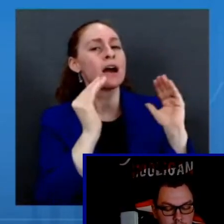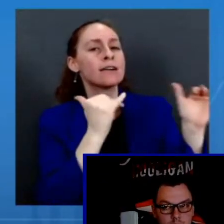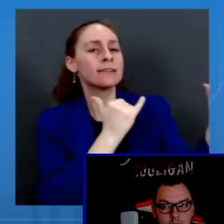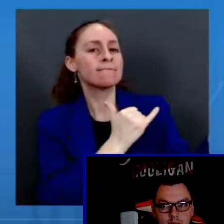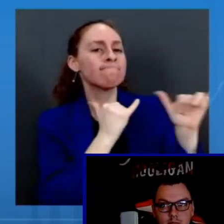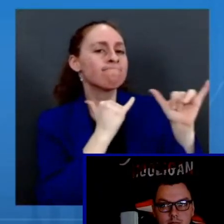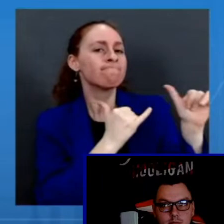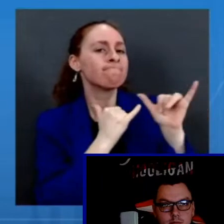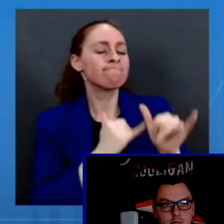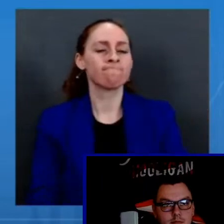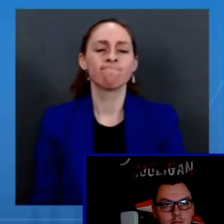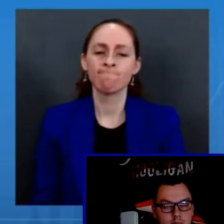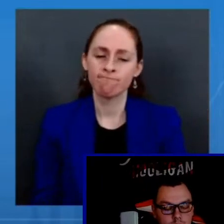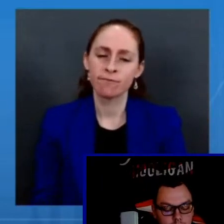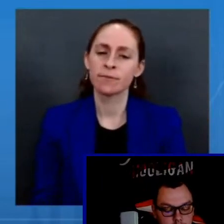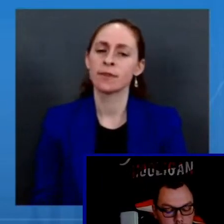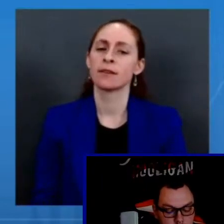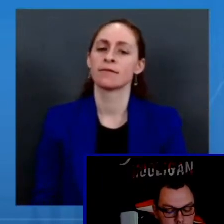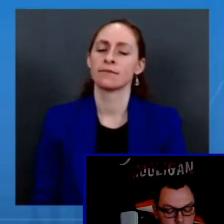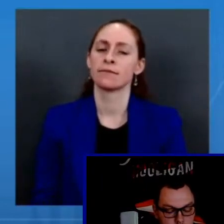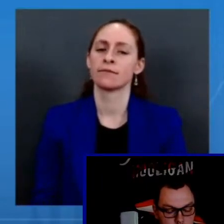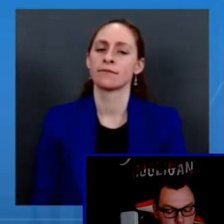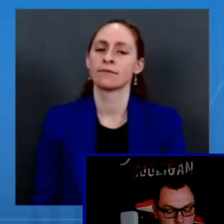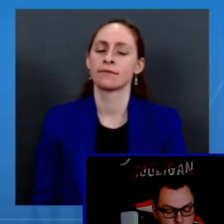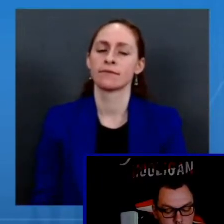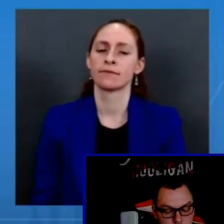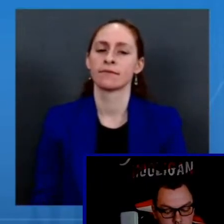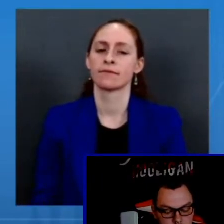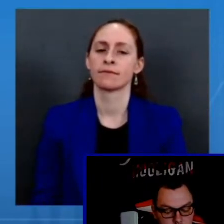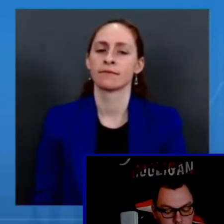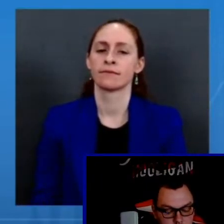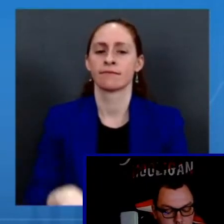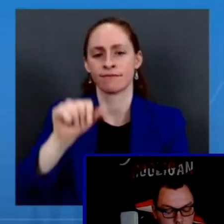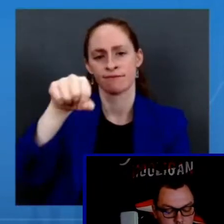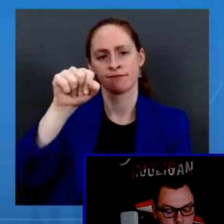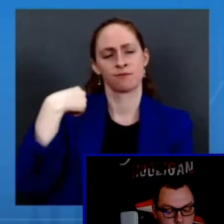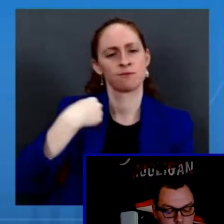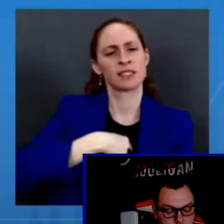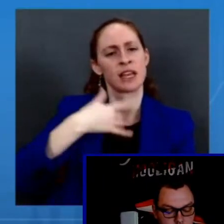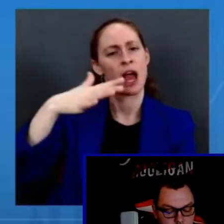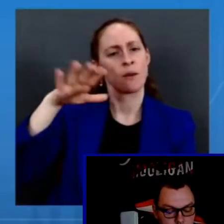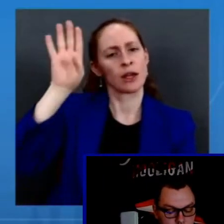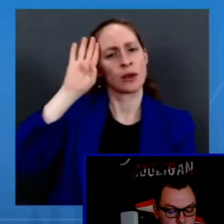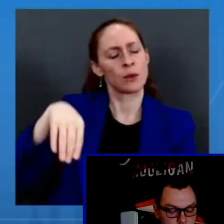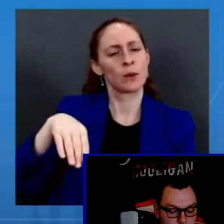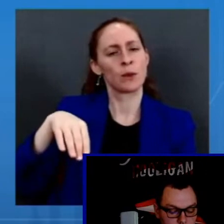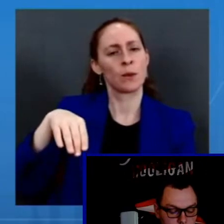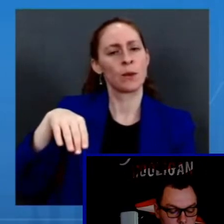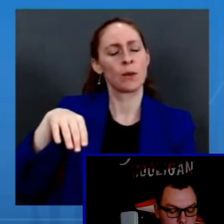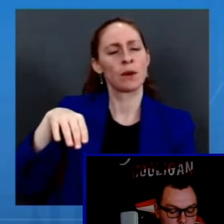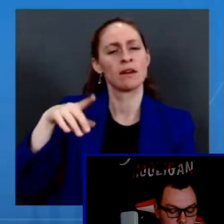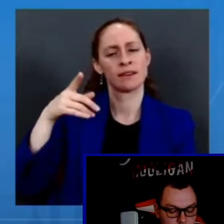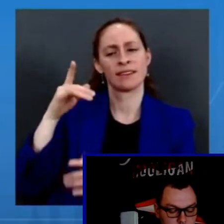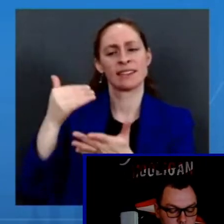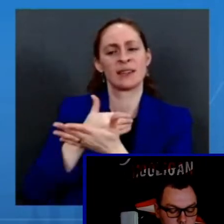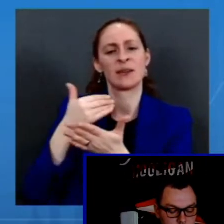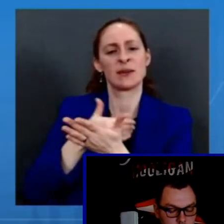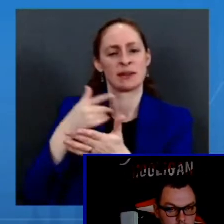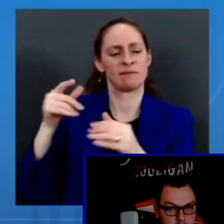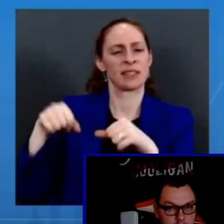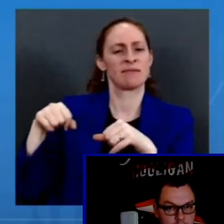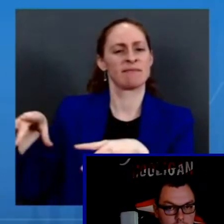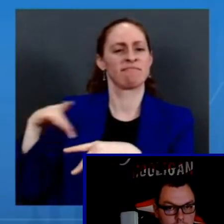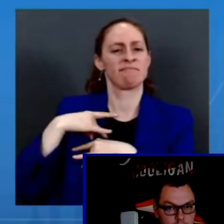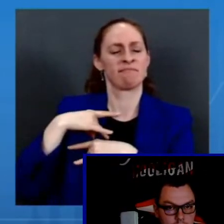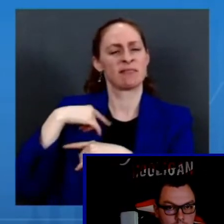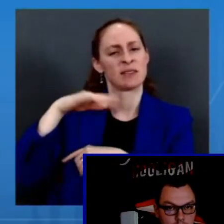in Omicron proportion is what we anticipated and what we have been preparing for. I know there are a lot of questions